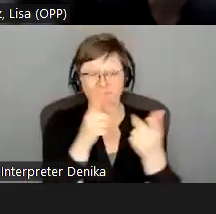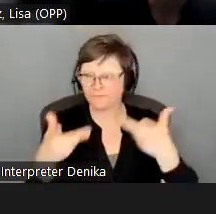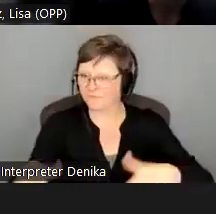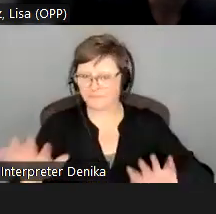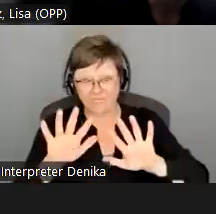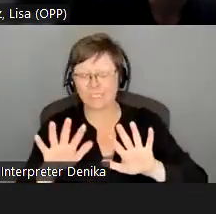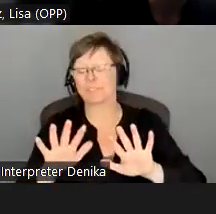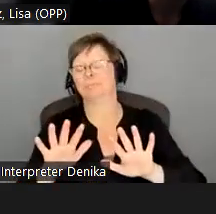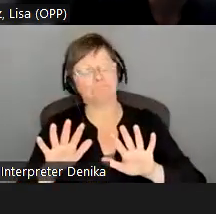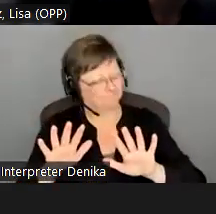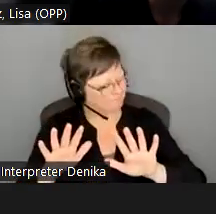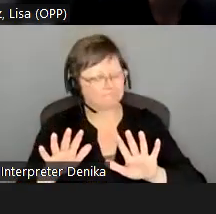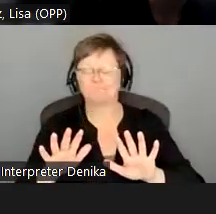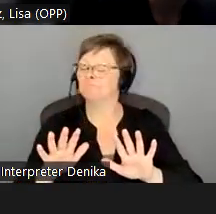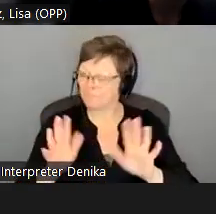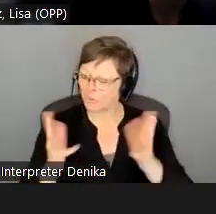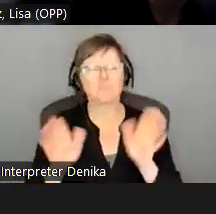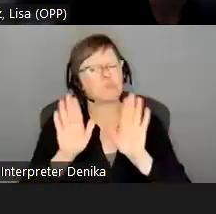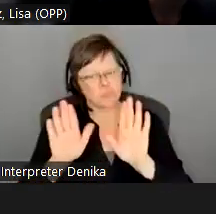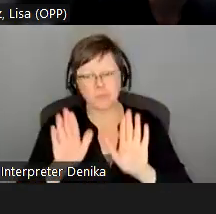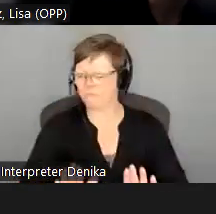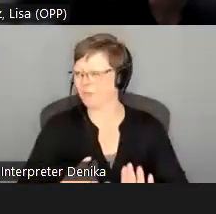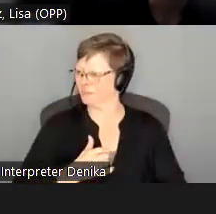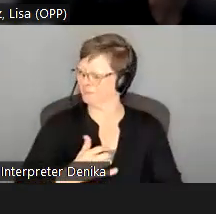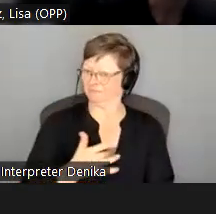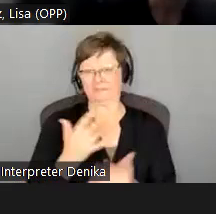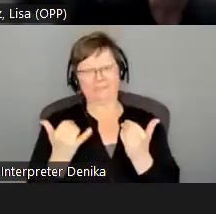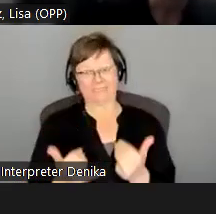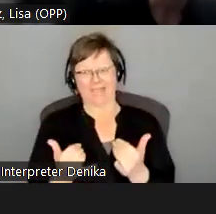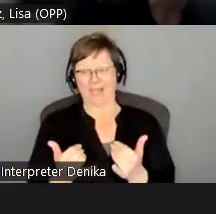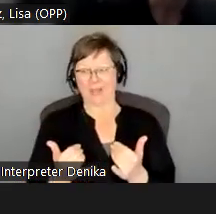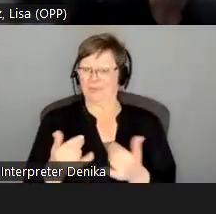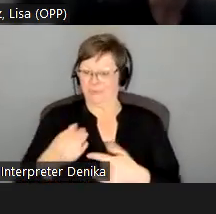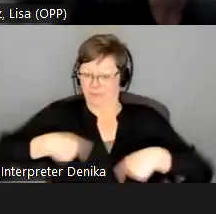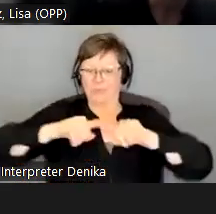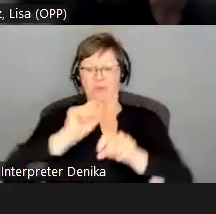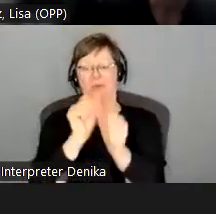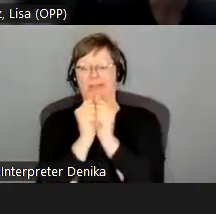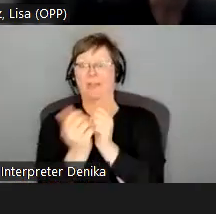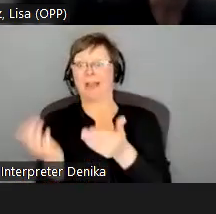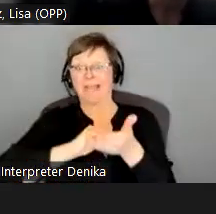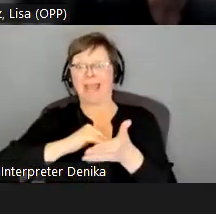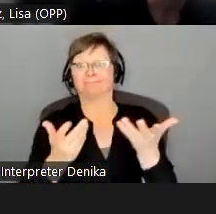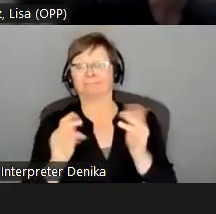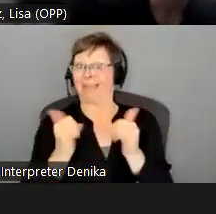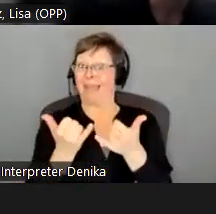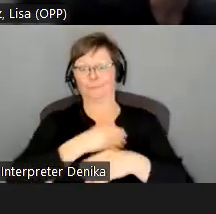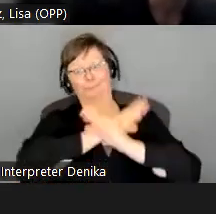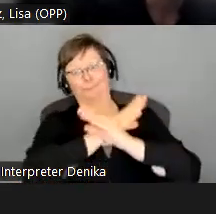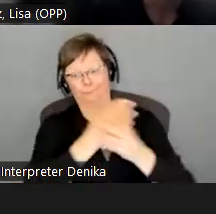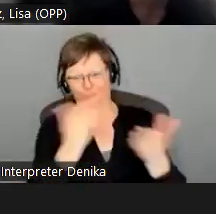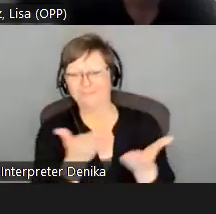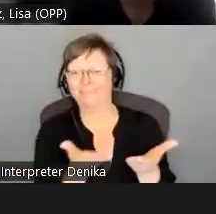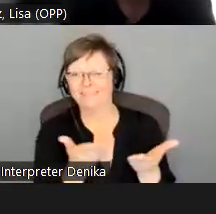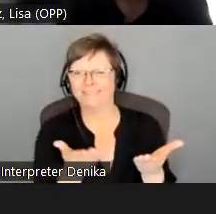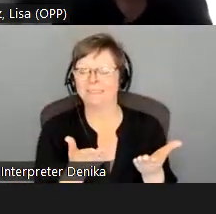in the past. So it gives me opportunity now, we get to work together virtually, again, to continue the work that